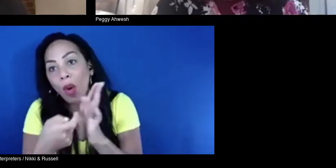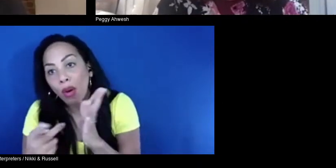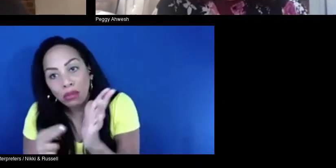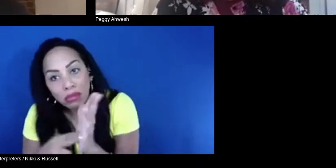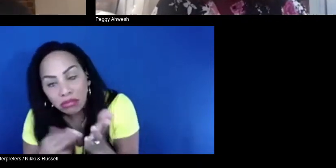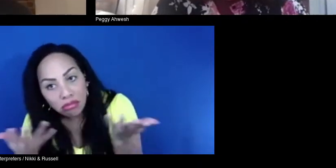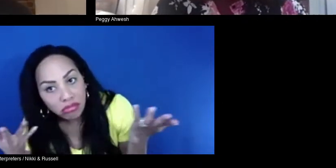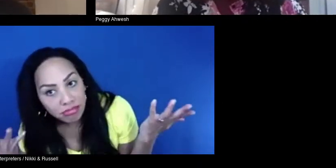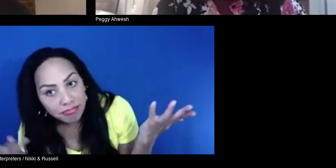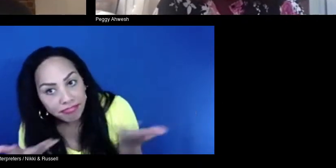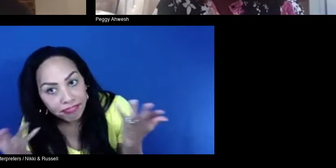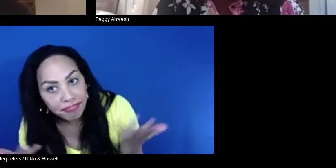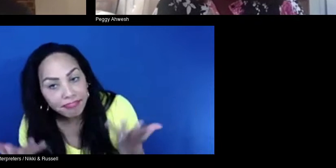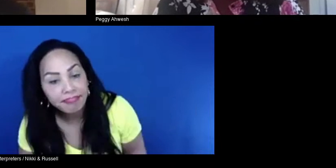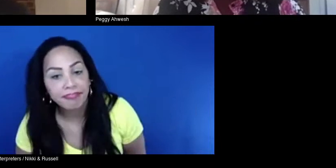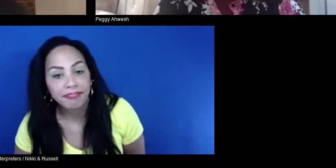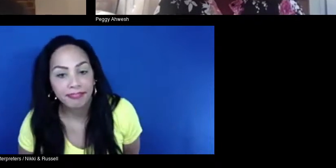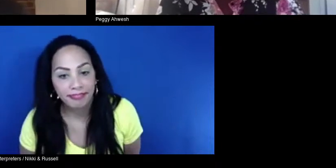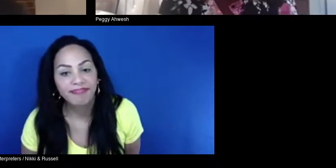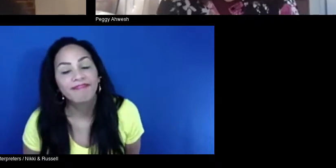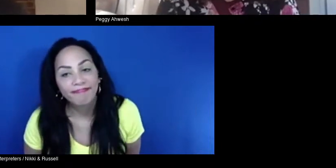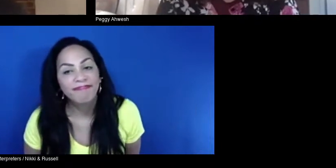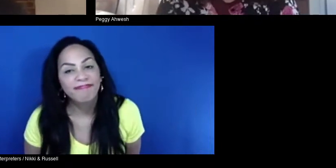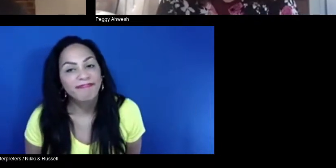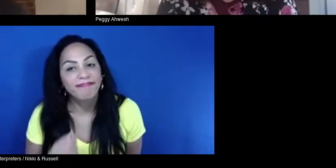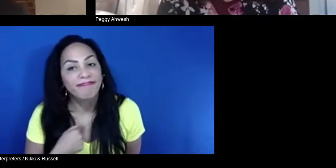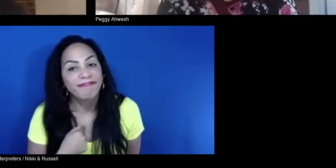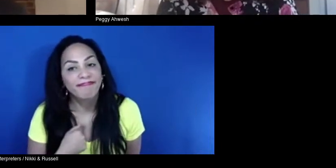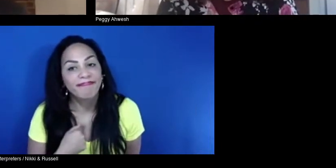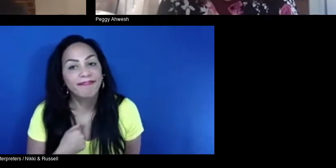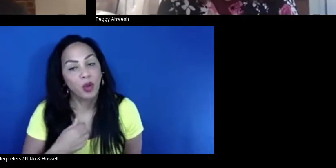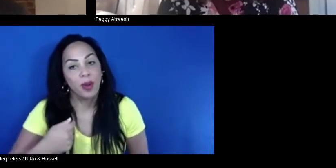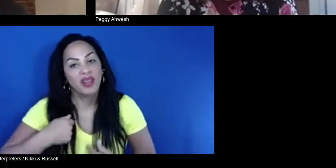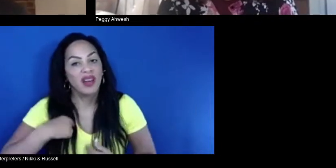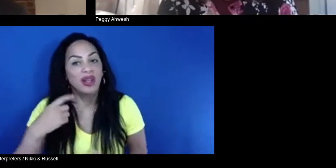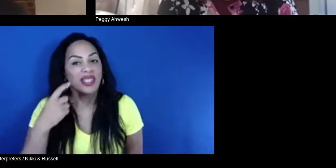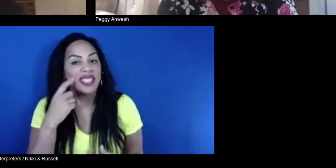I do that on a very simple level, like with my shooting,